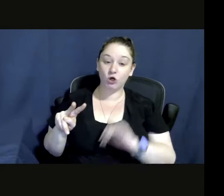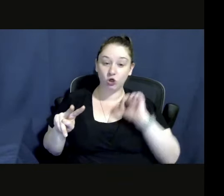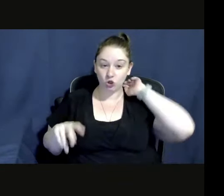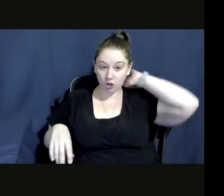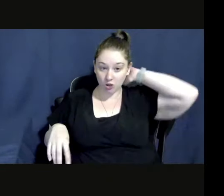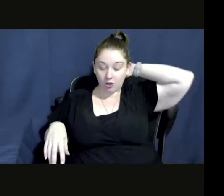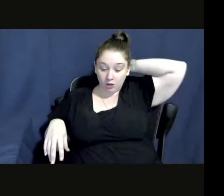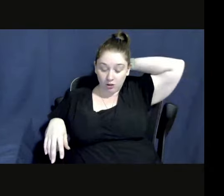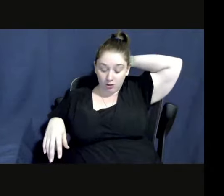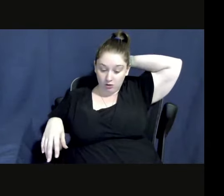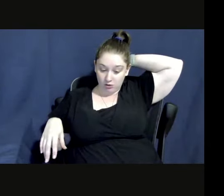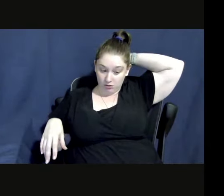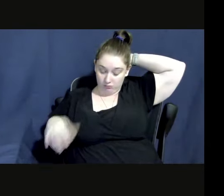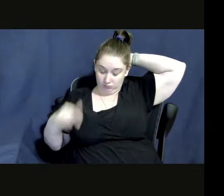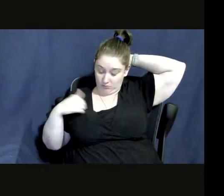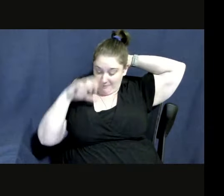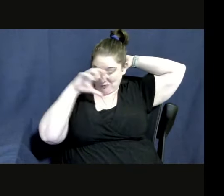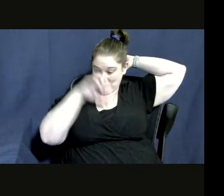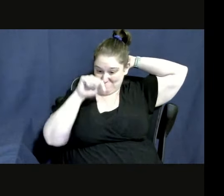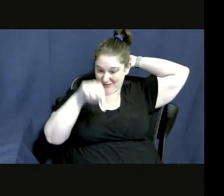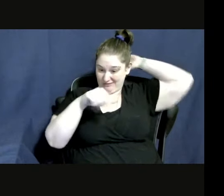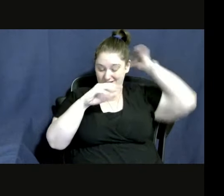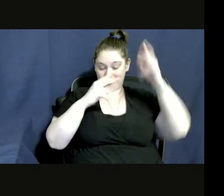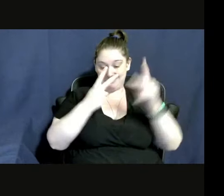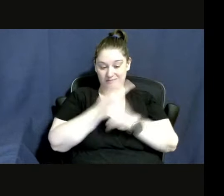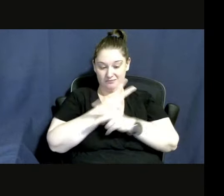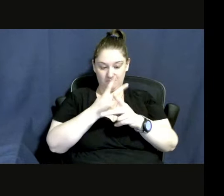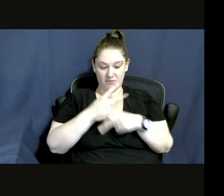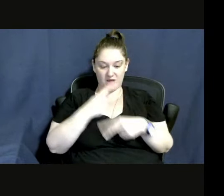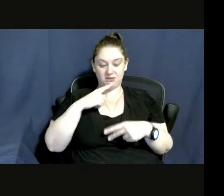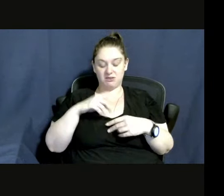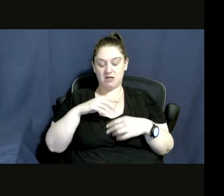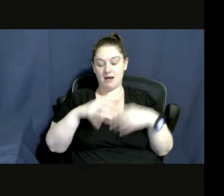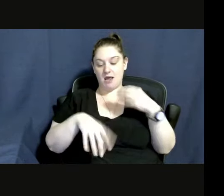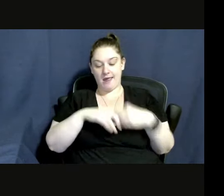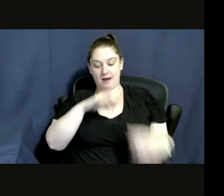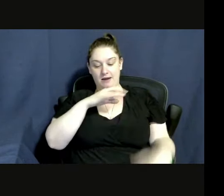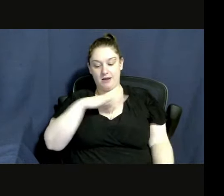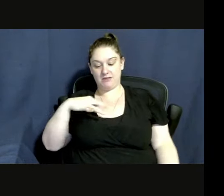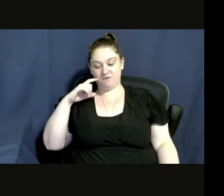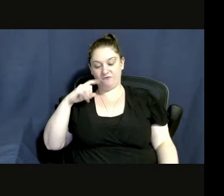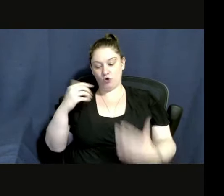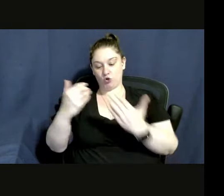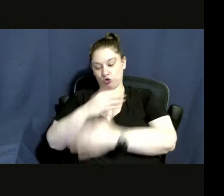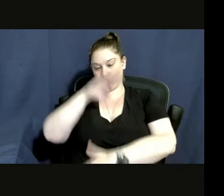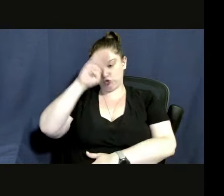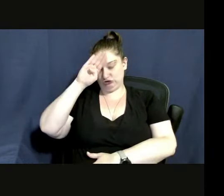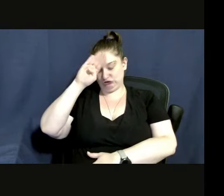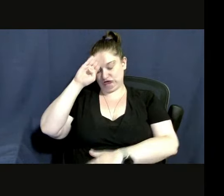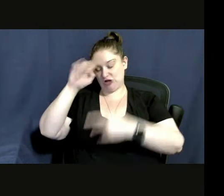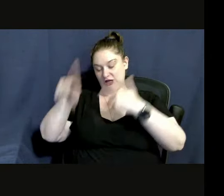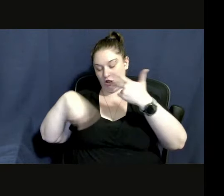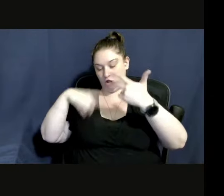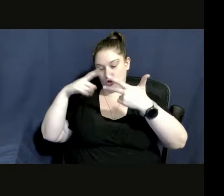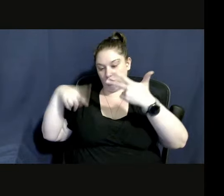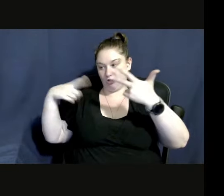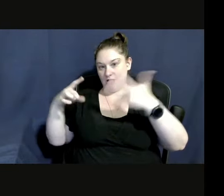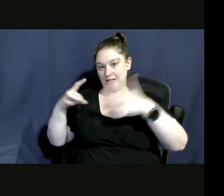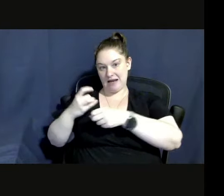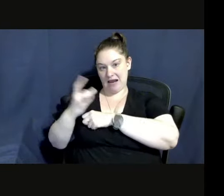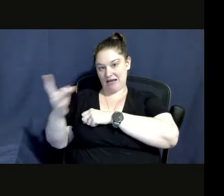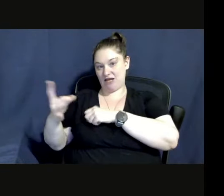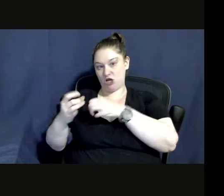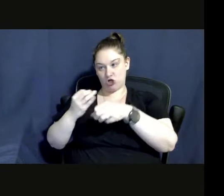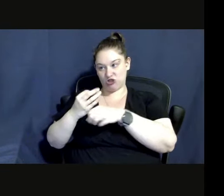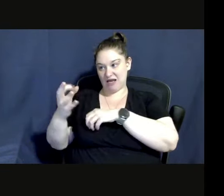I assume that this math means that staffing up a new fire station, 8 to 9 years from now in